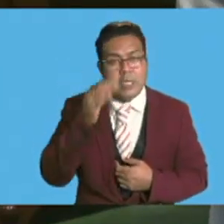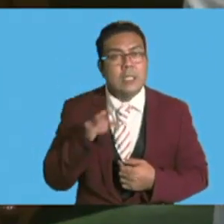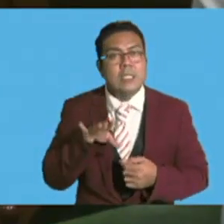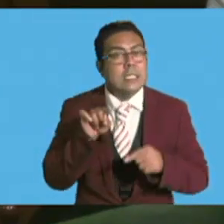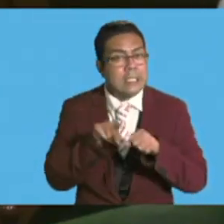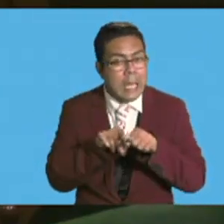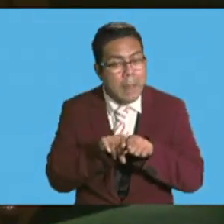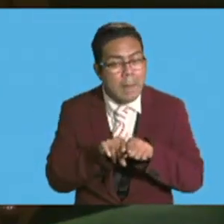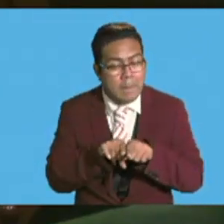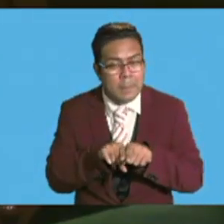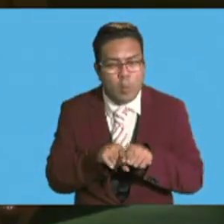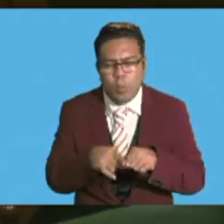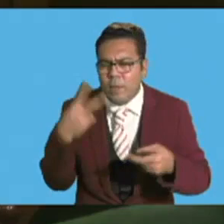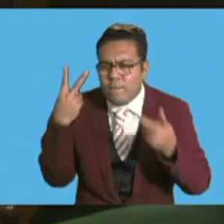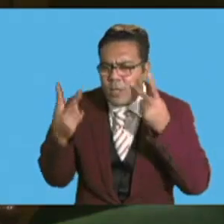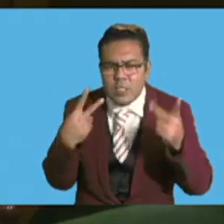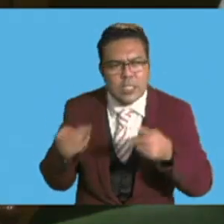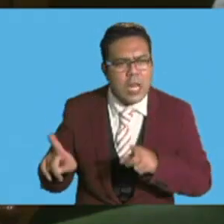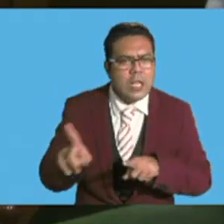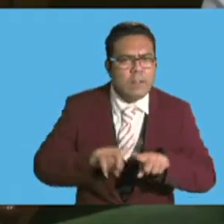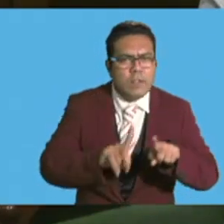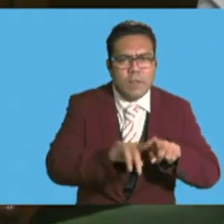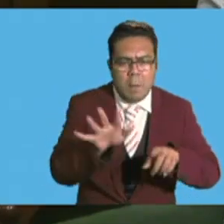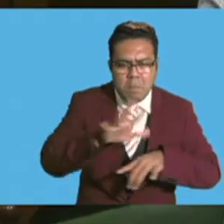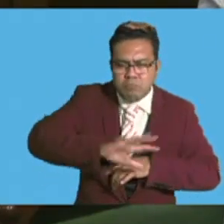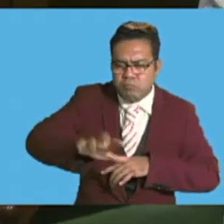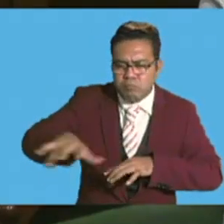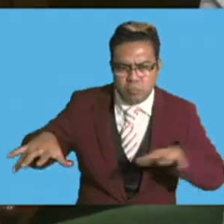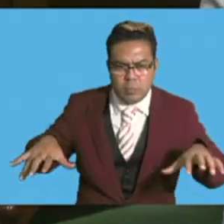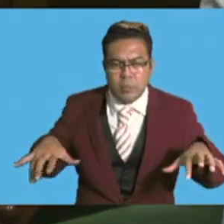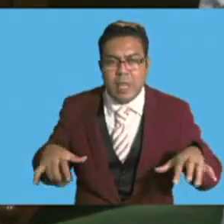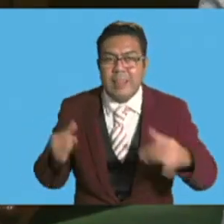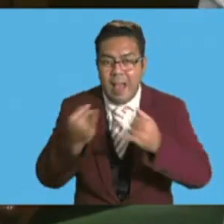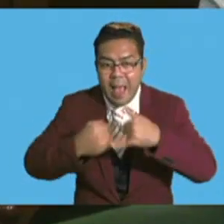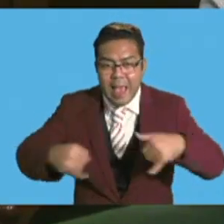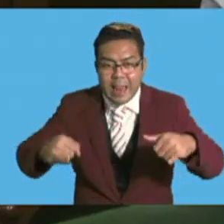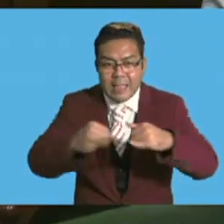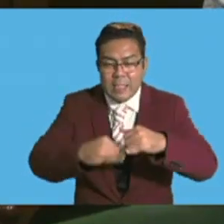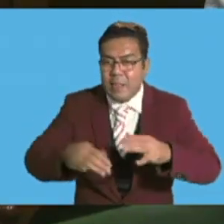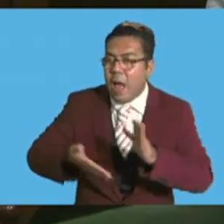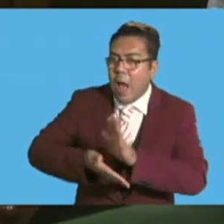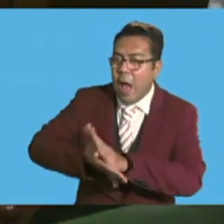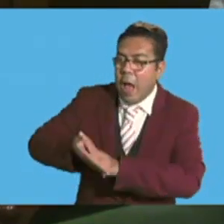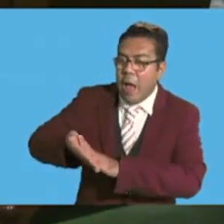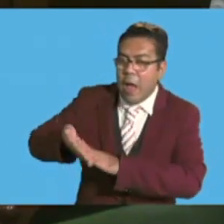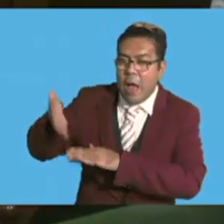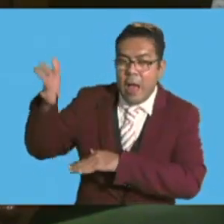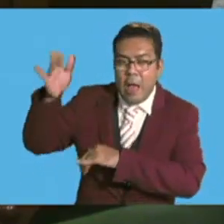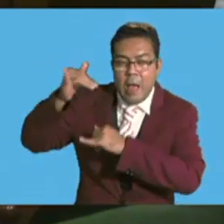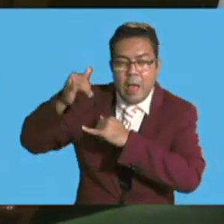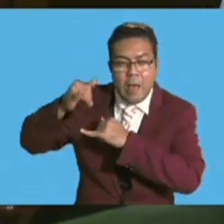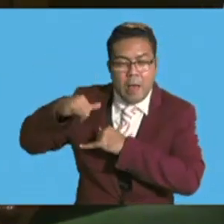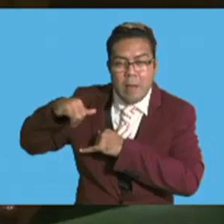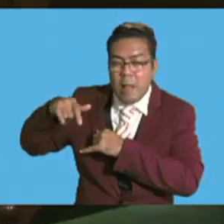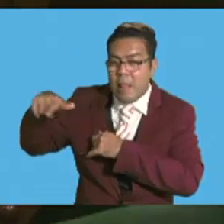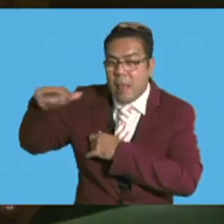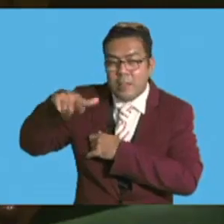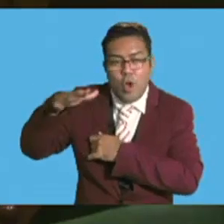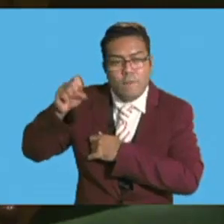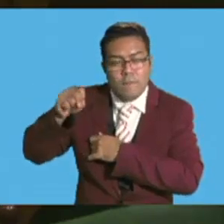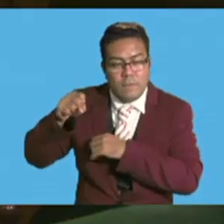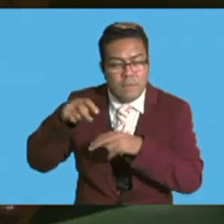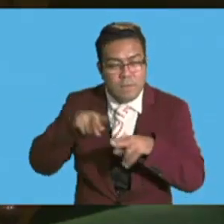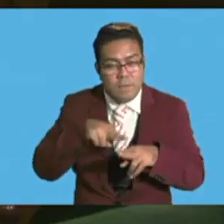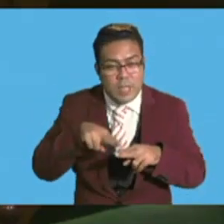formal and informal settlements in our peri-urban areas and communities in the maritime zone, in the highlands of both Viti Levu and Puno Levu, sharing the vision of government